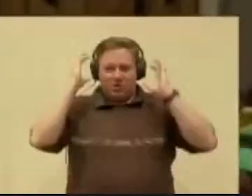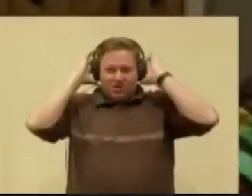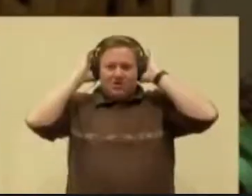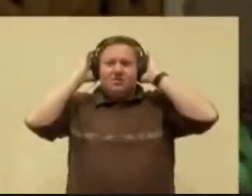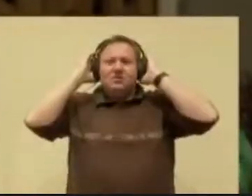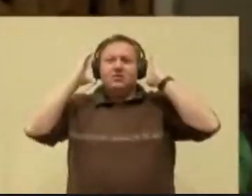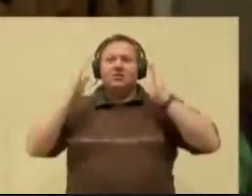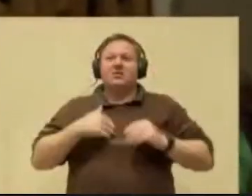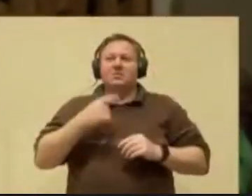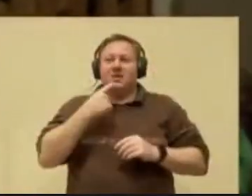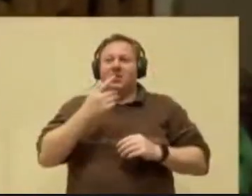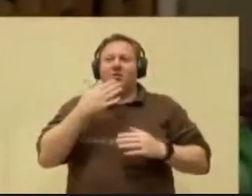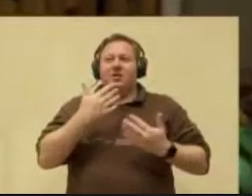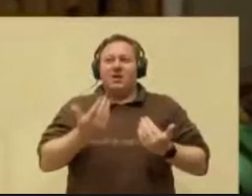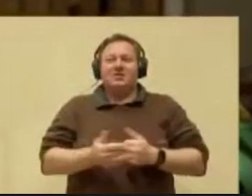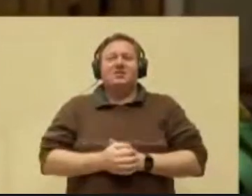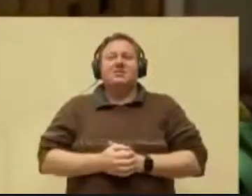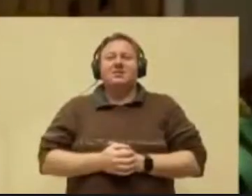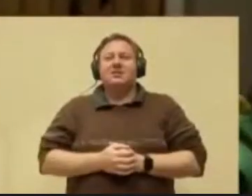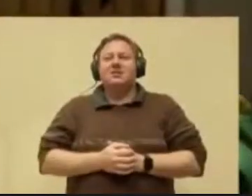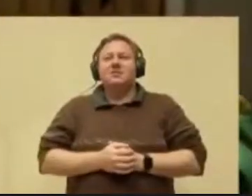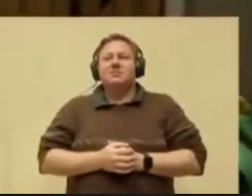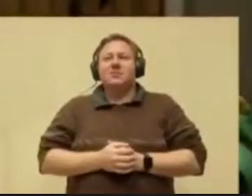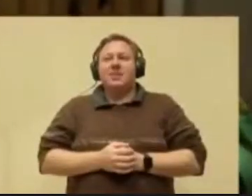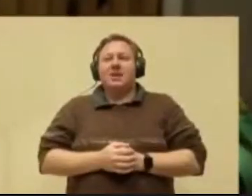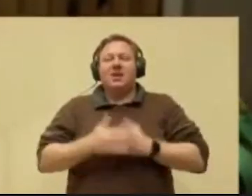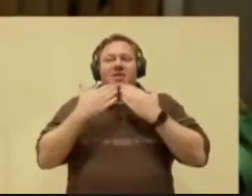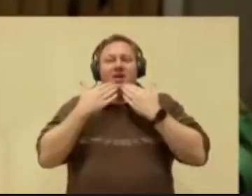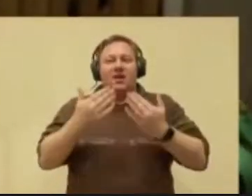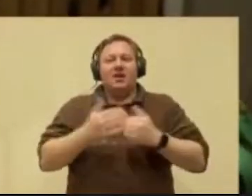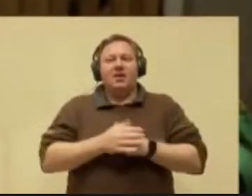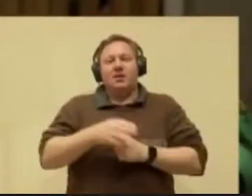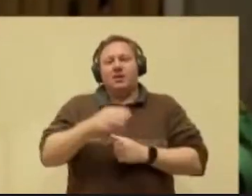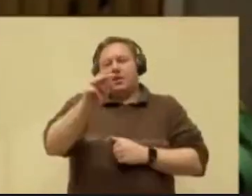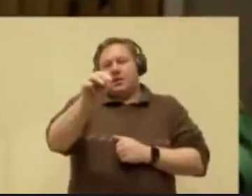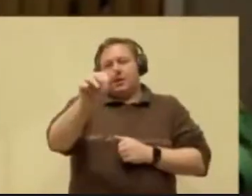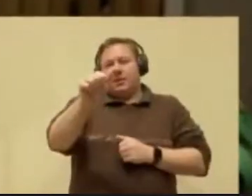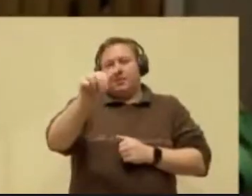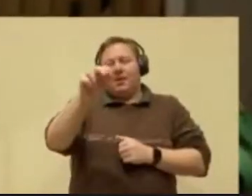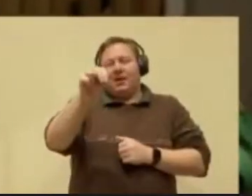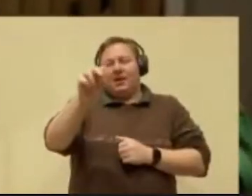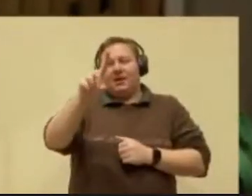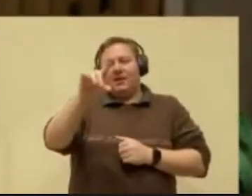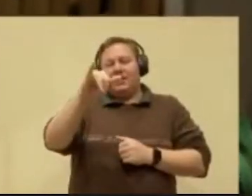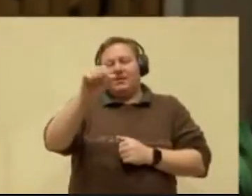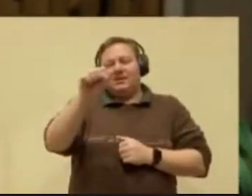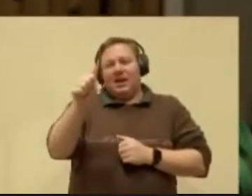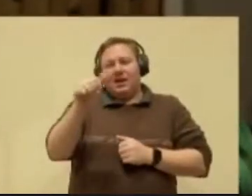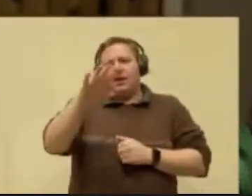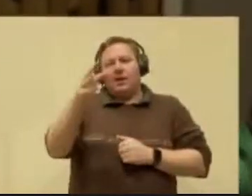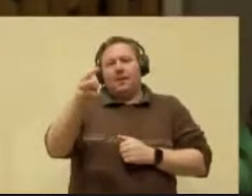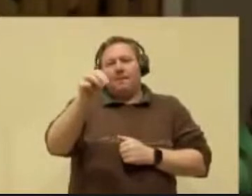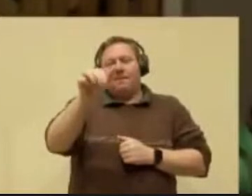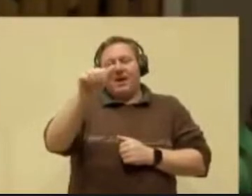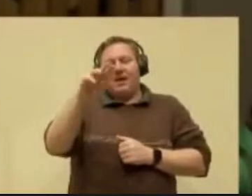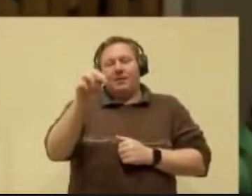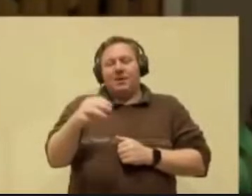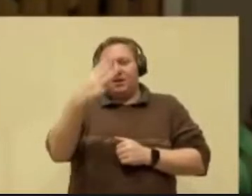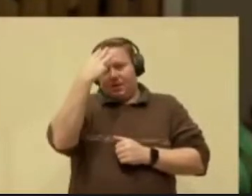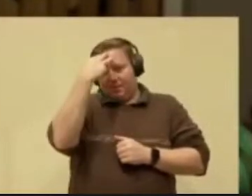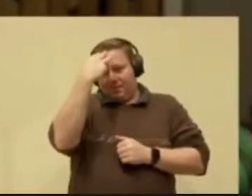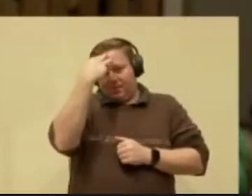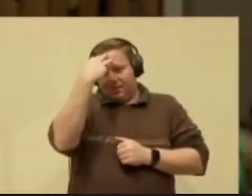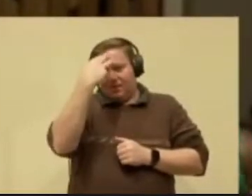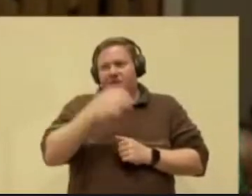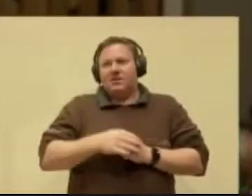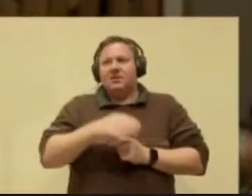next thank you my name is mandy sambangi from african south